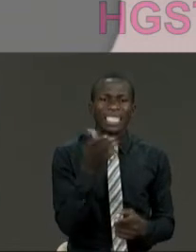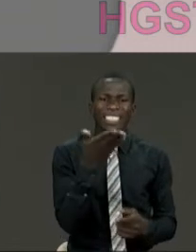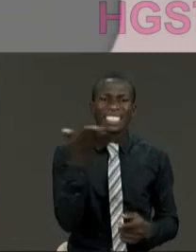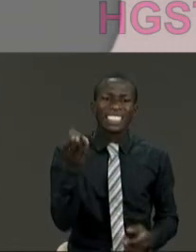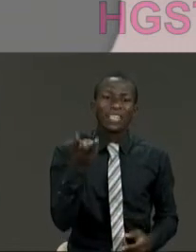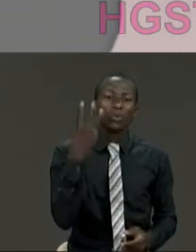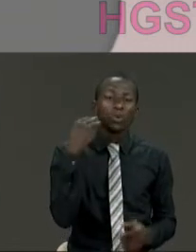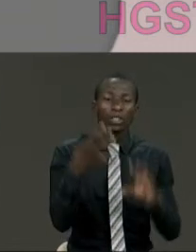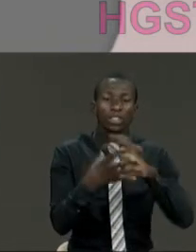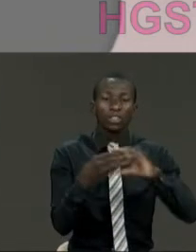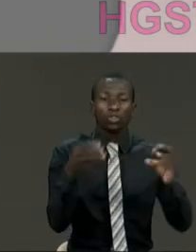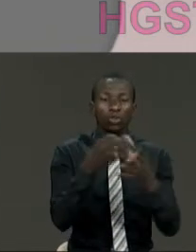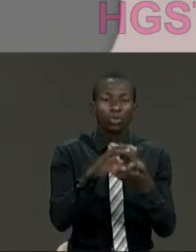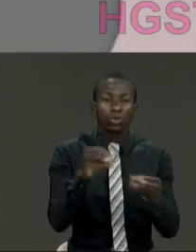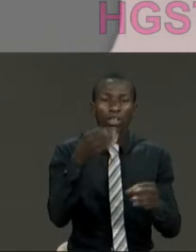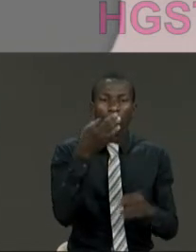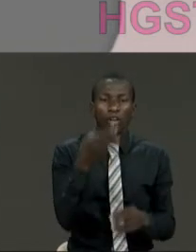of